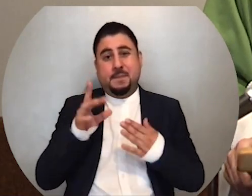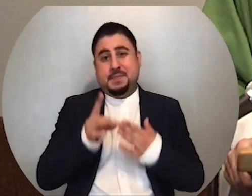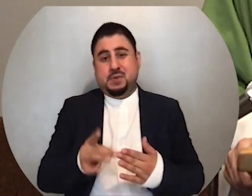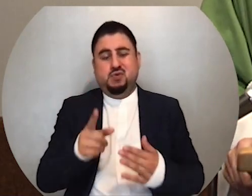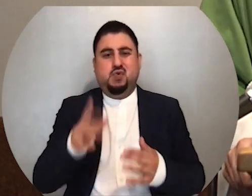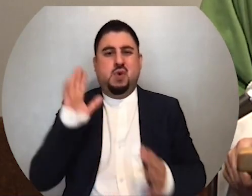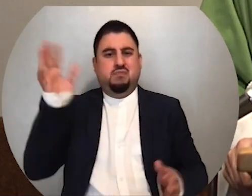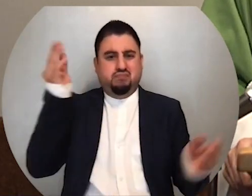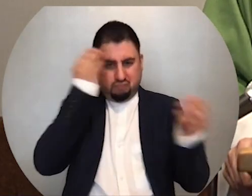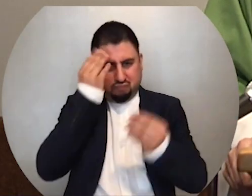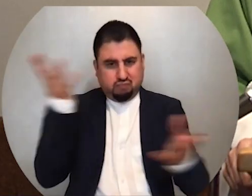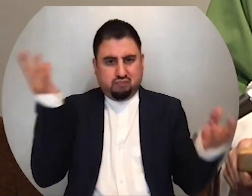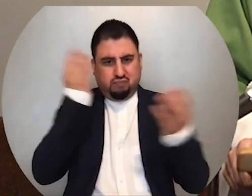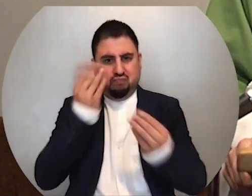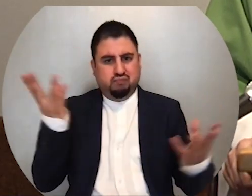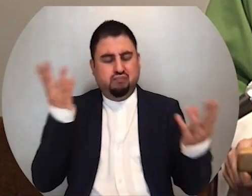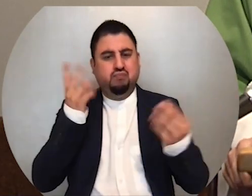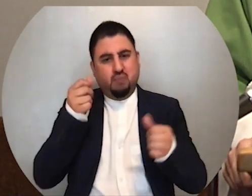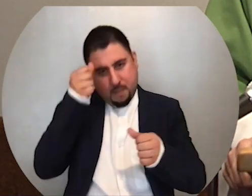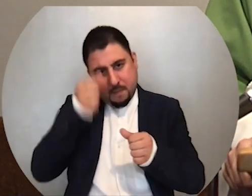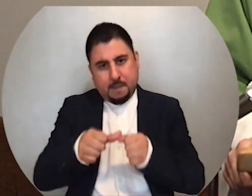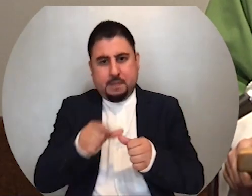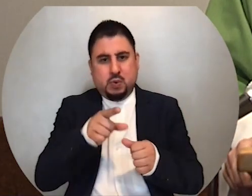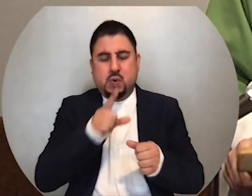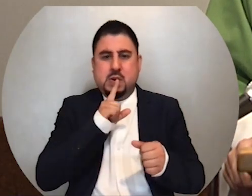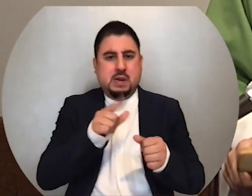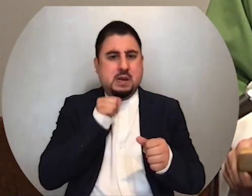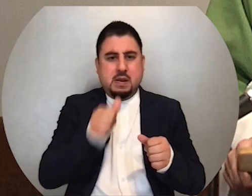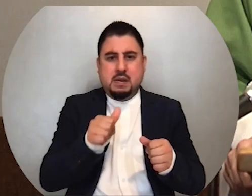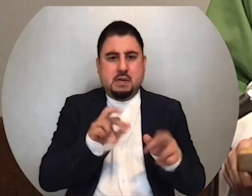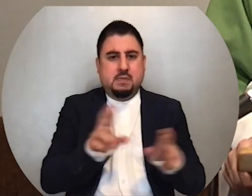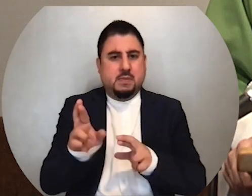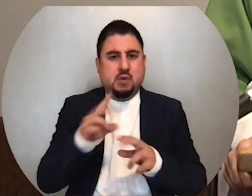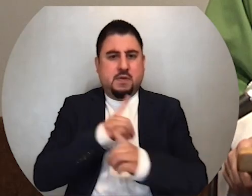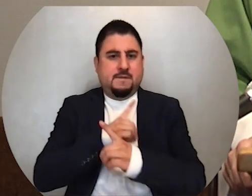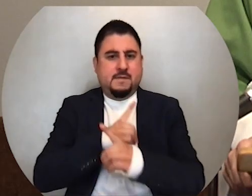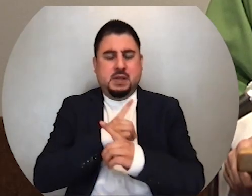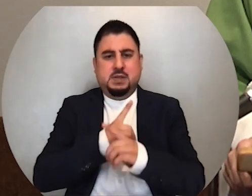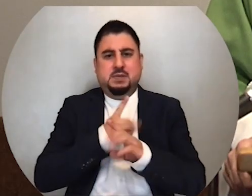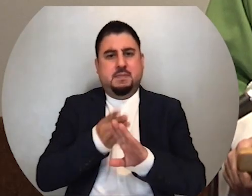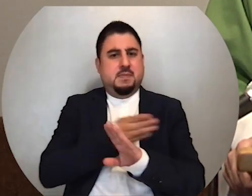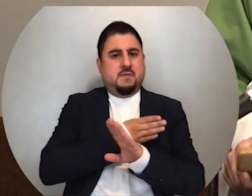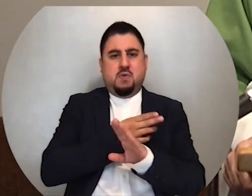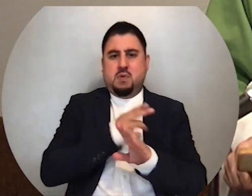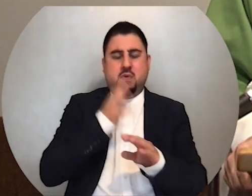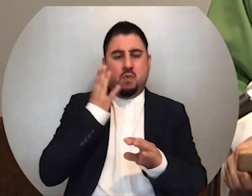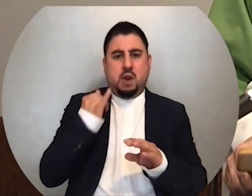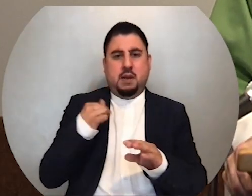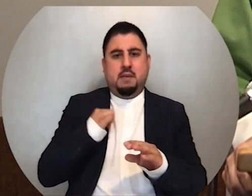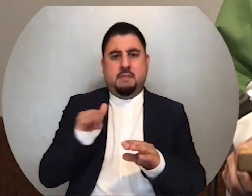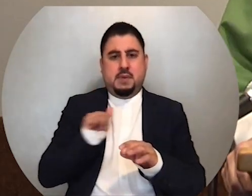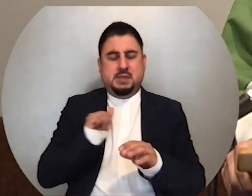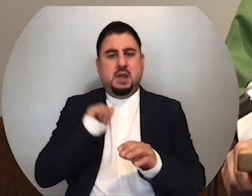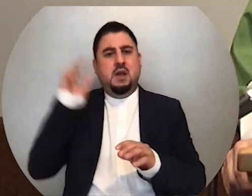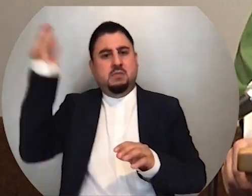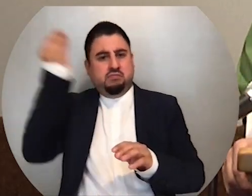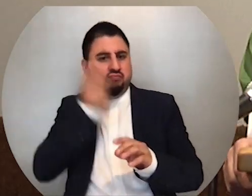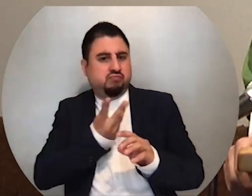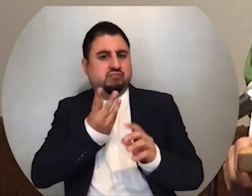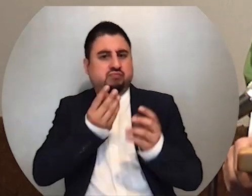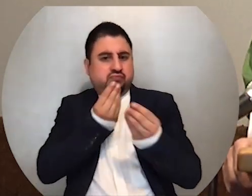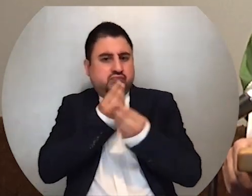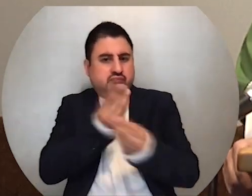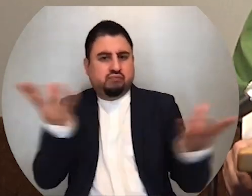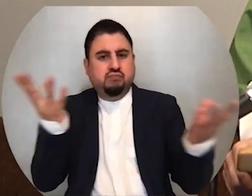giving testimony. Remember, you are not to prepare your defense beforehand, for I myself shall give you a wisdom